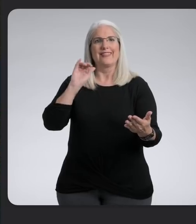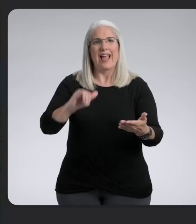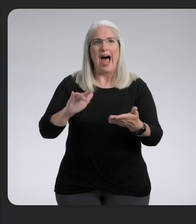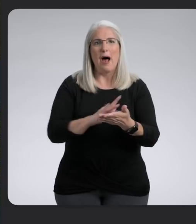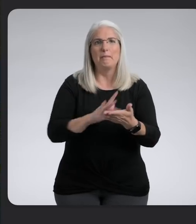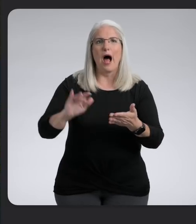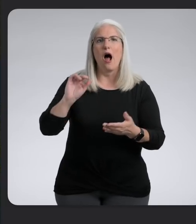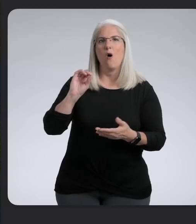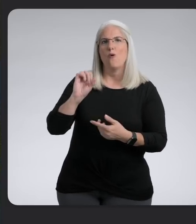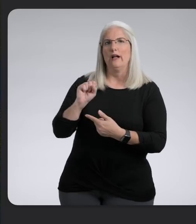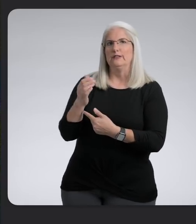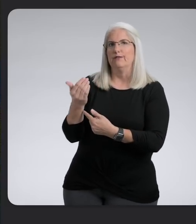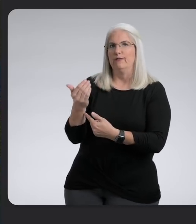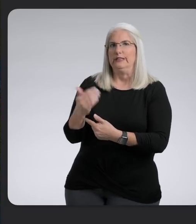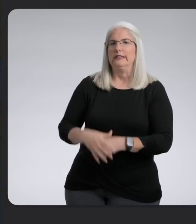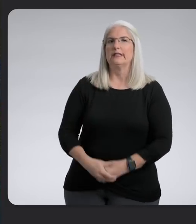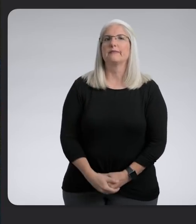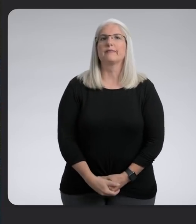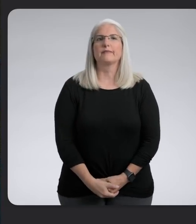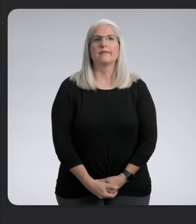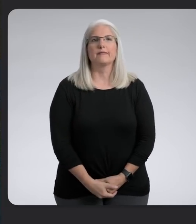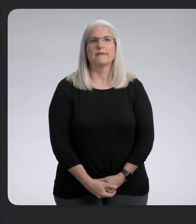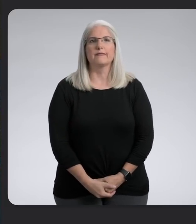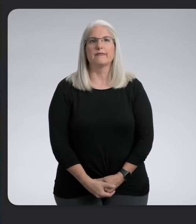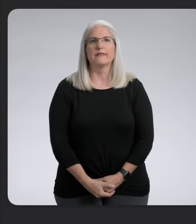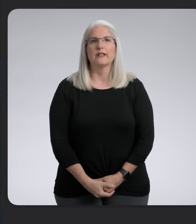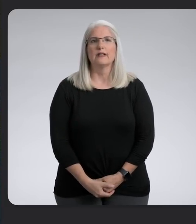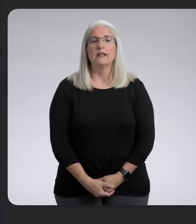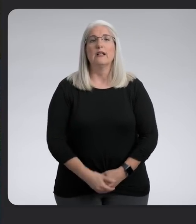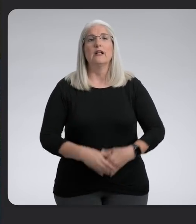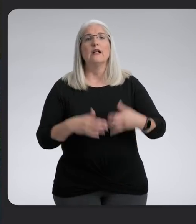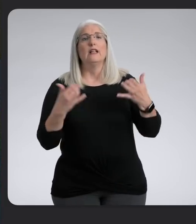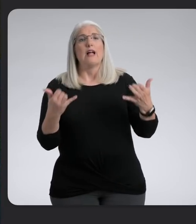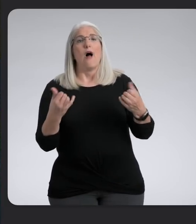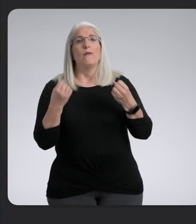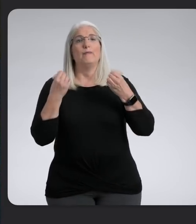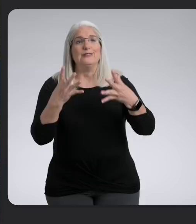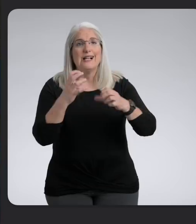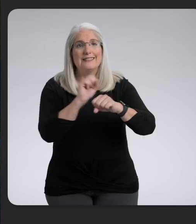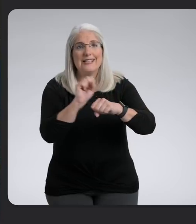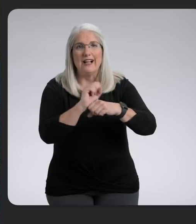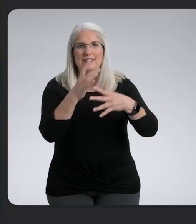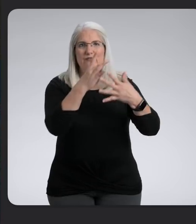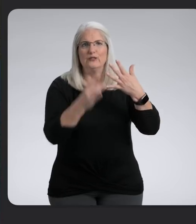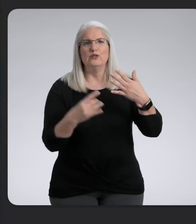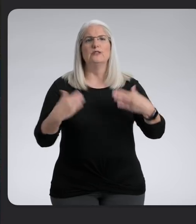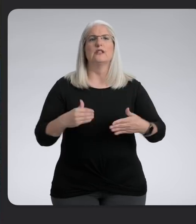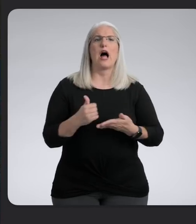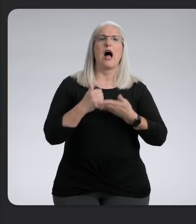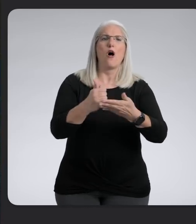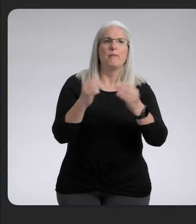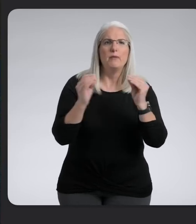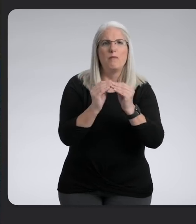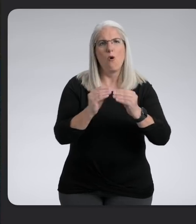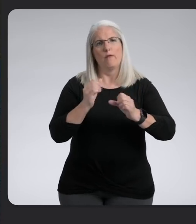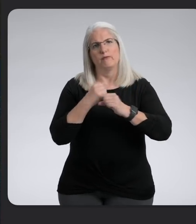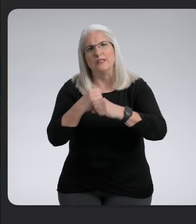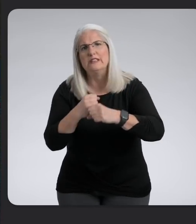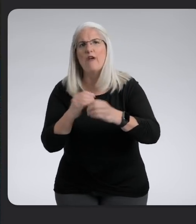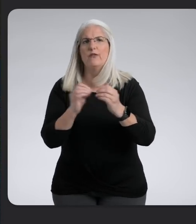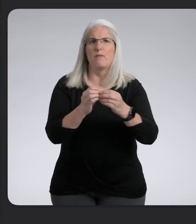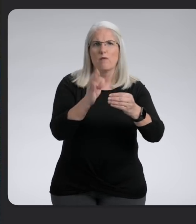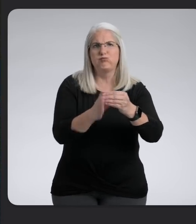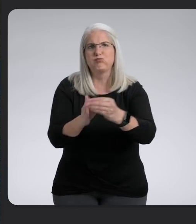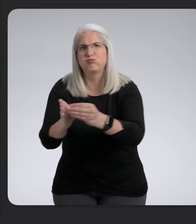Shabam. These new multitasking features will help our users be more productive and do even more on their iPad. And